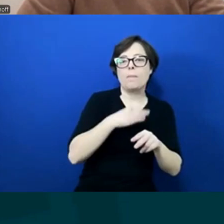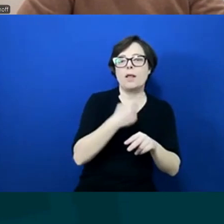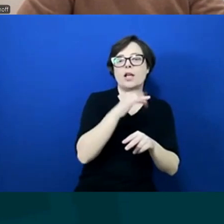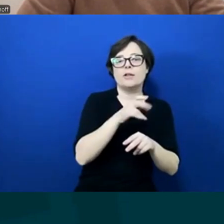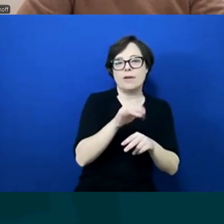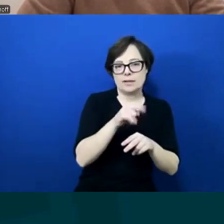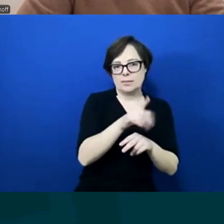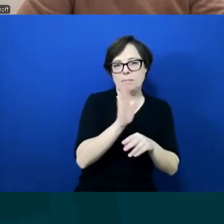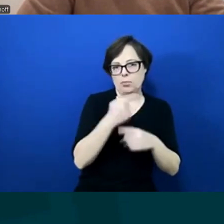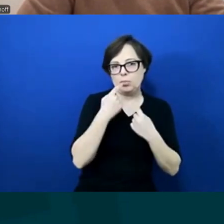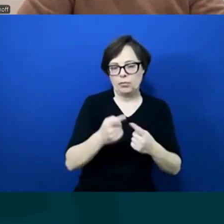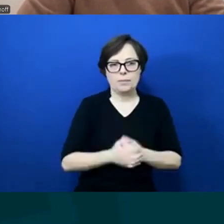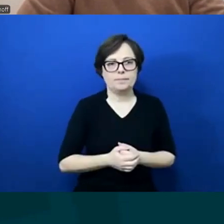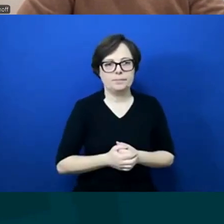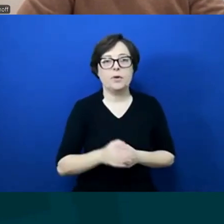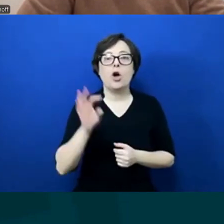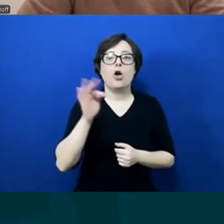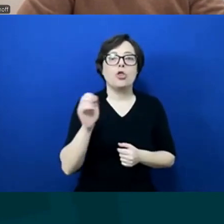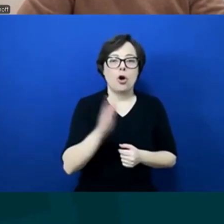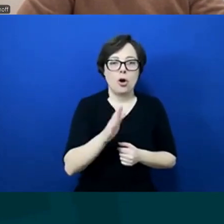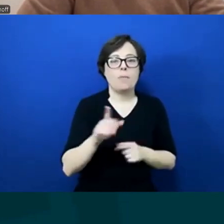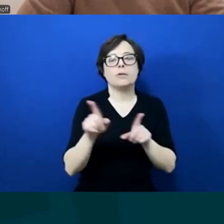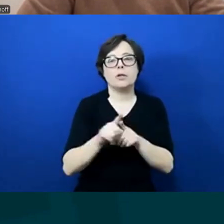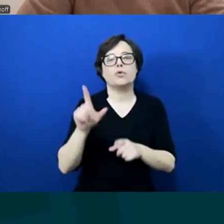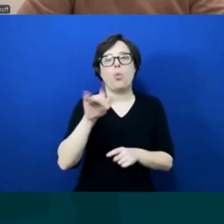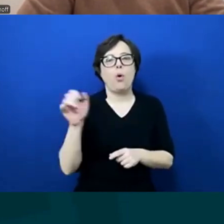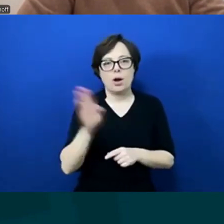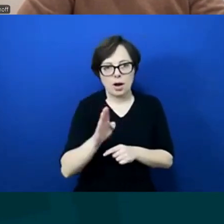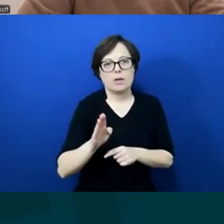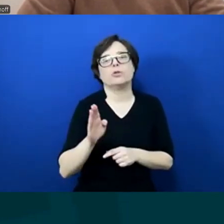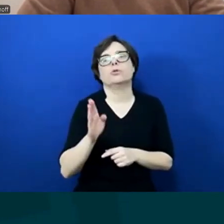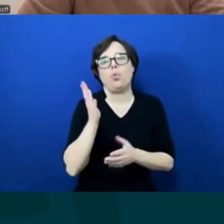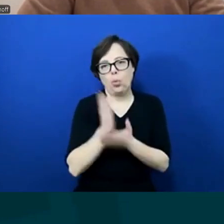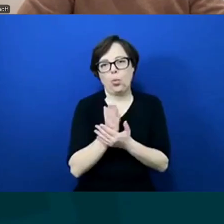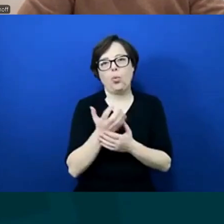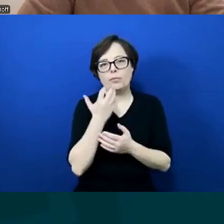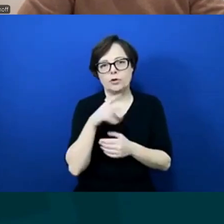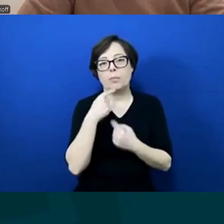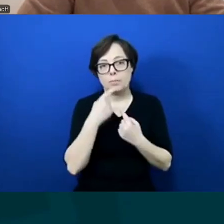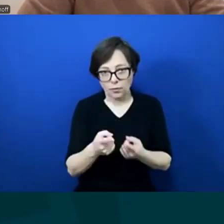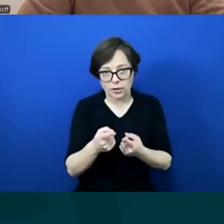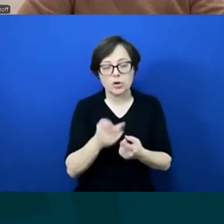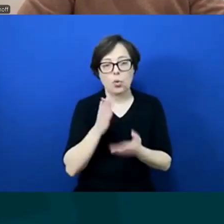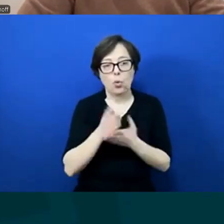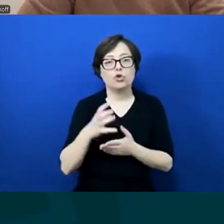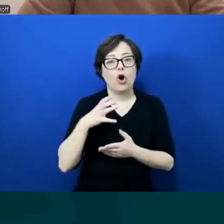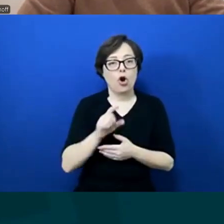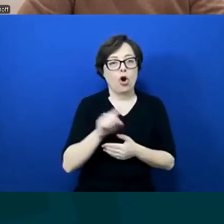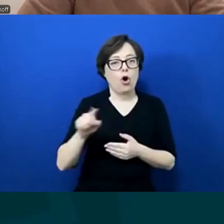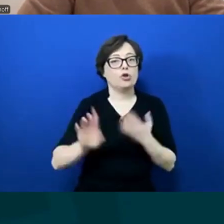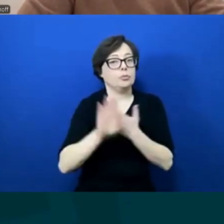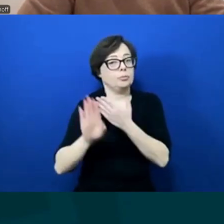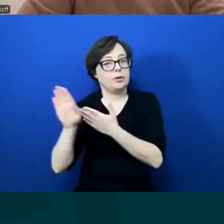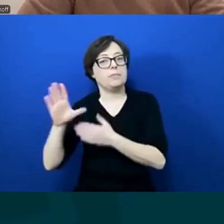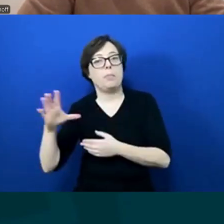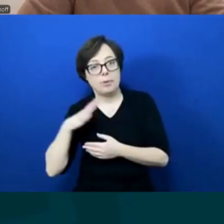Tomasz and Lukasz already introduced our speakers, so we will have Tomasz Piątek